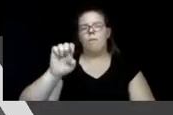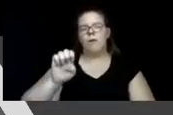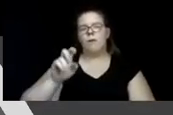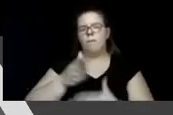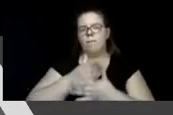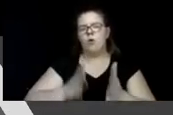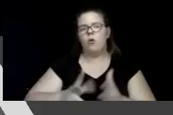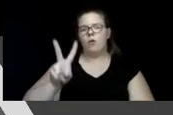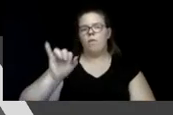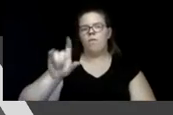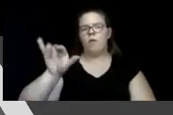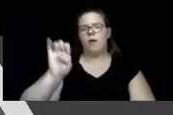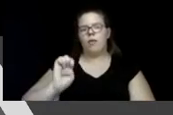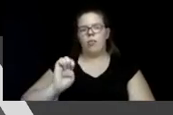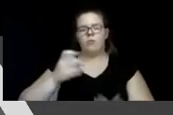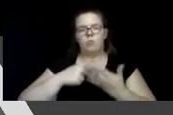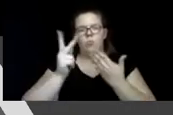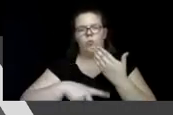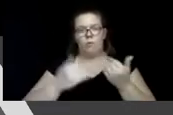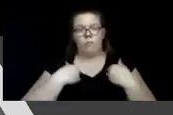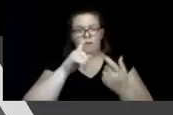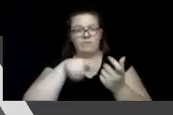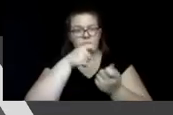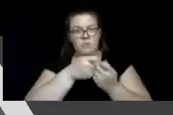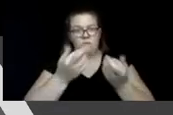specific resource for elder abuse?